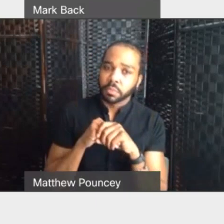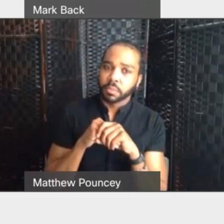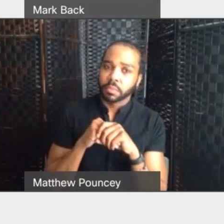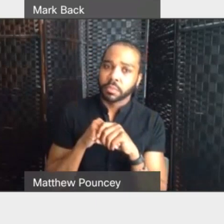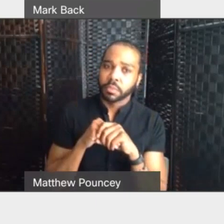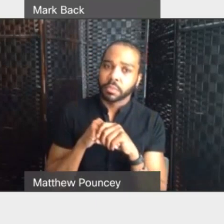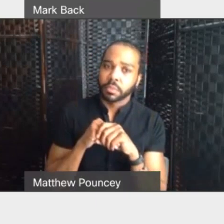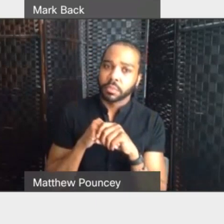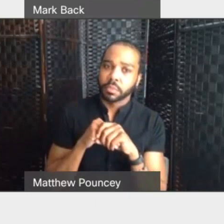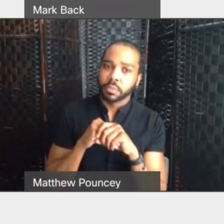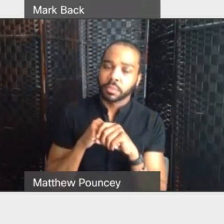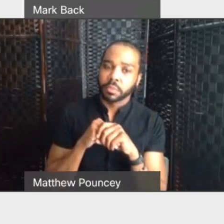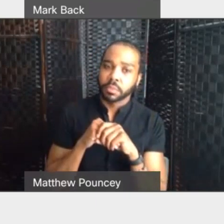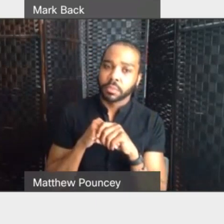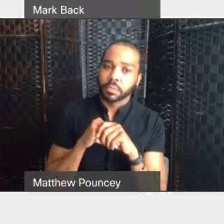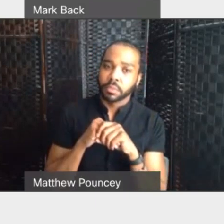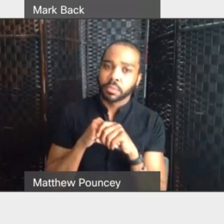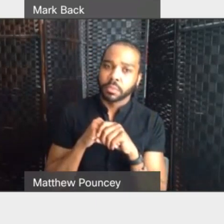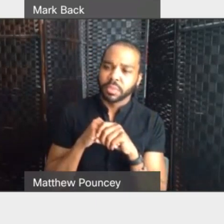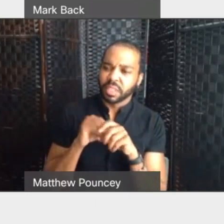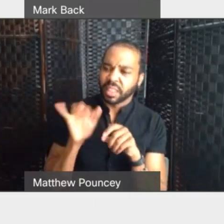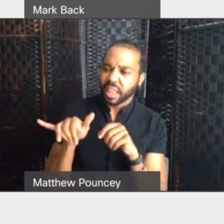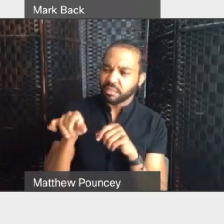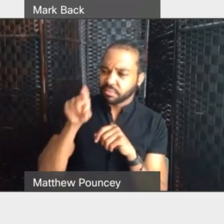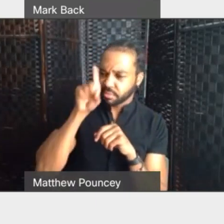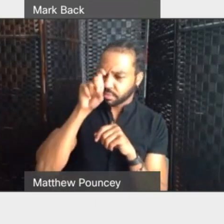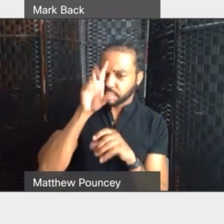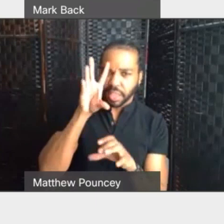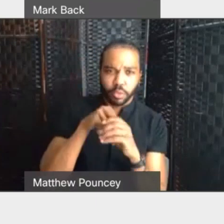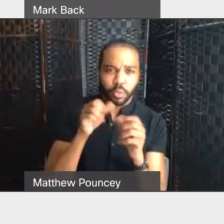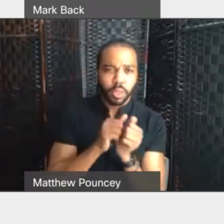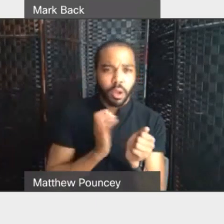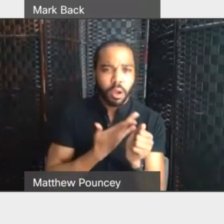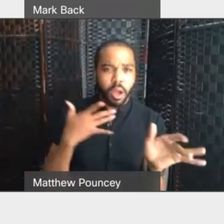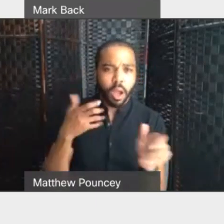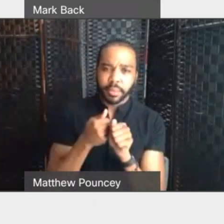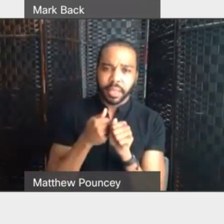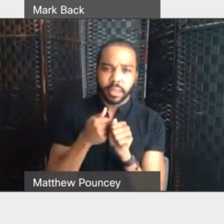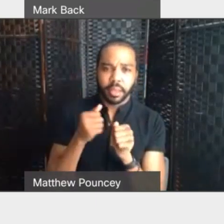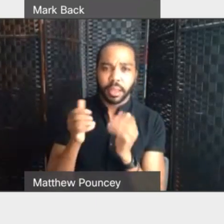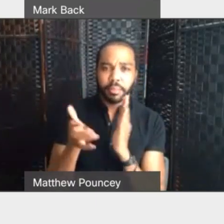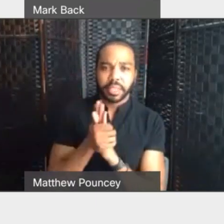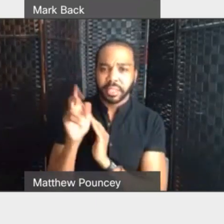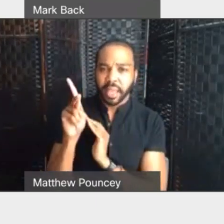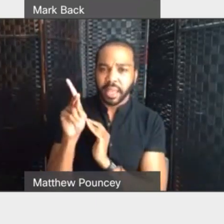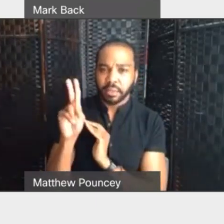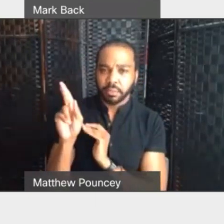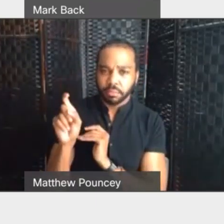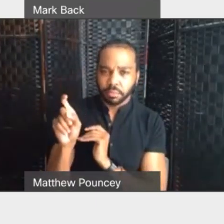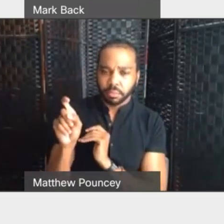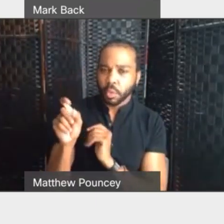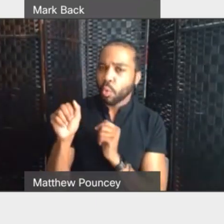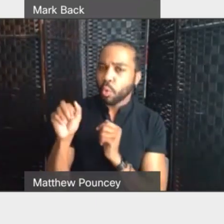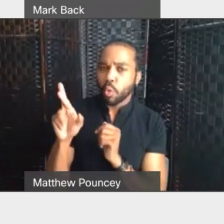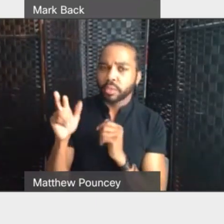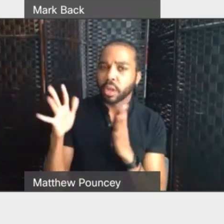in, is this included in the updated Appendix K, Crystal, or is this already allowed?